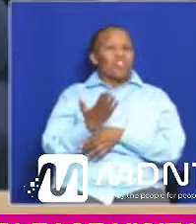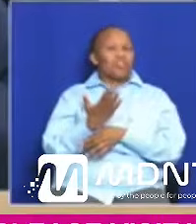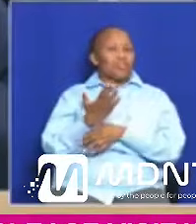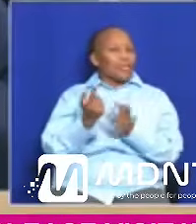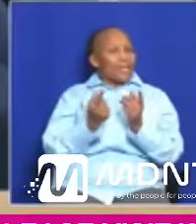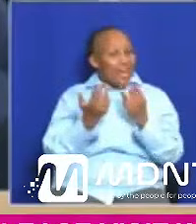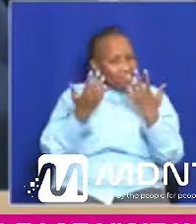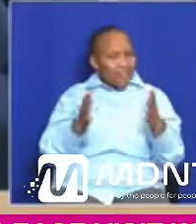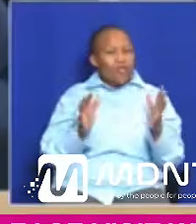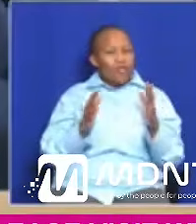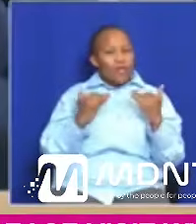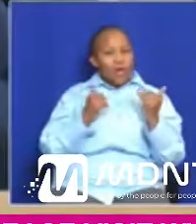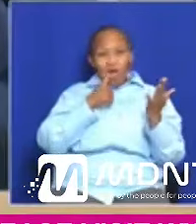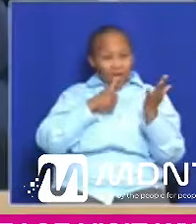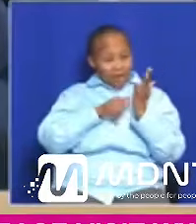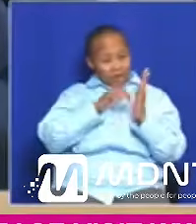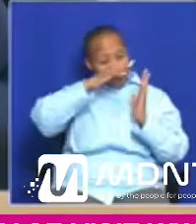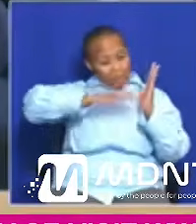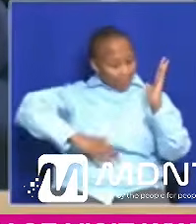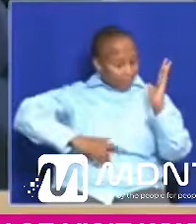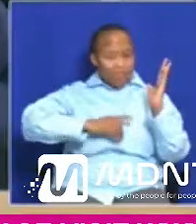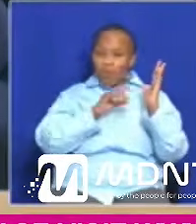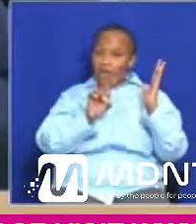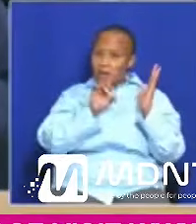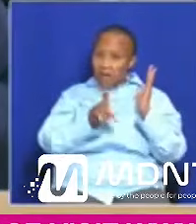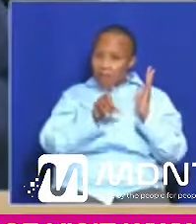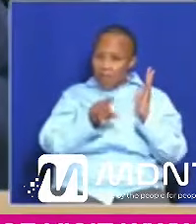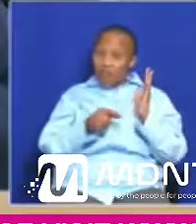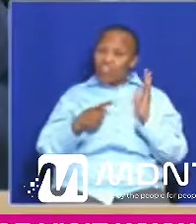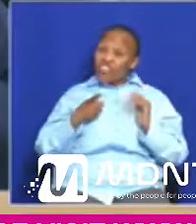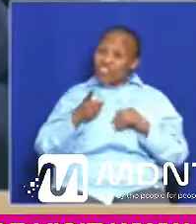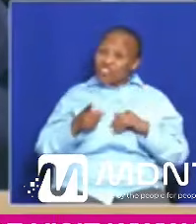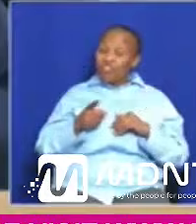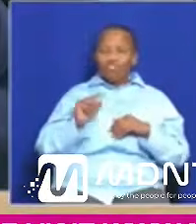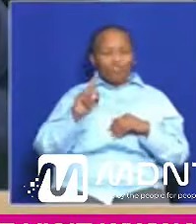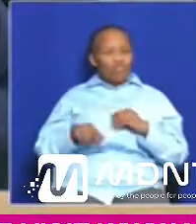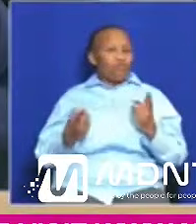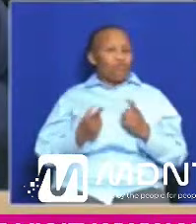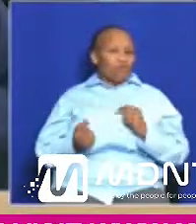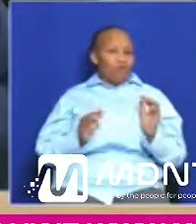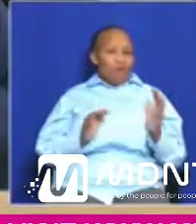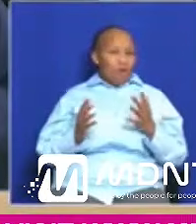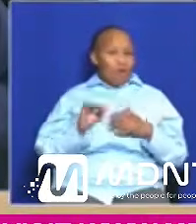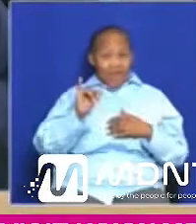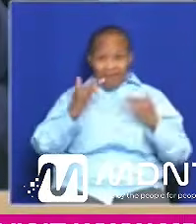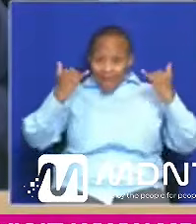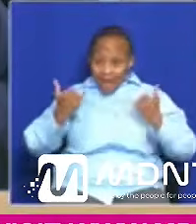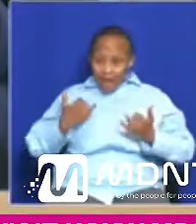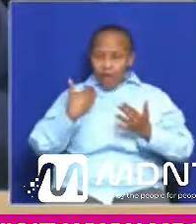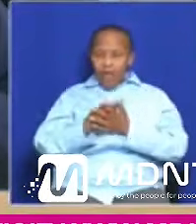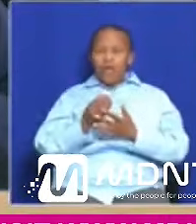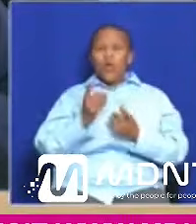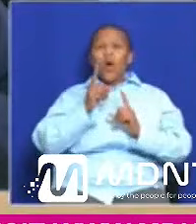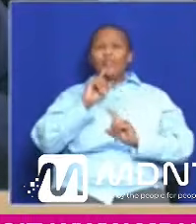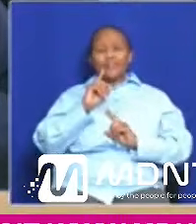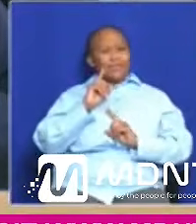this letter. You could only have been able to do that if you are in a position to answer my question now. Otherwise, you are, as